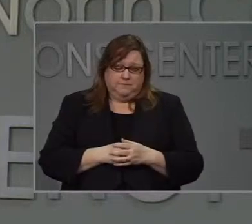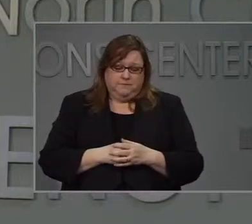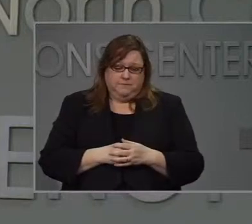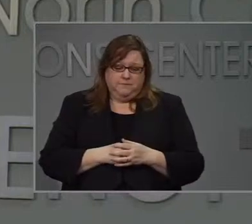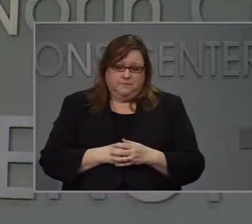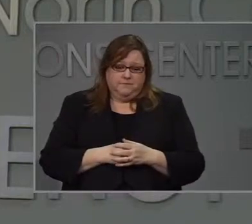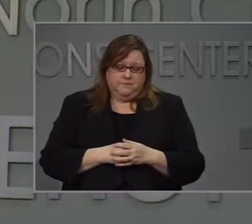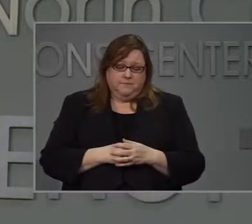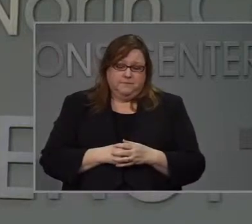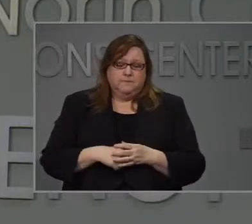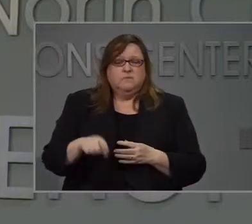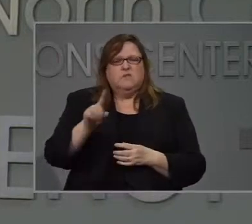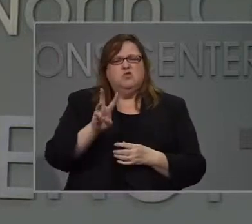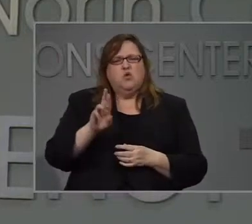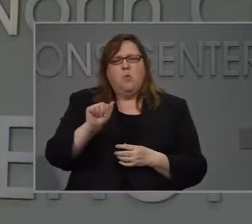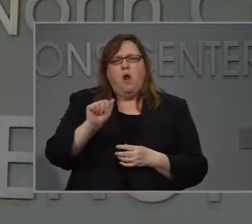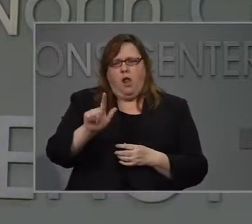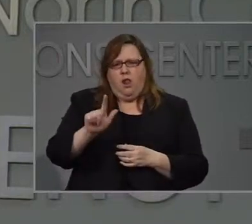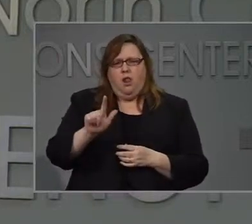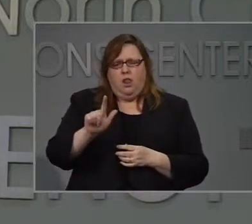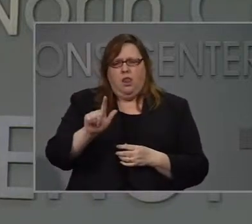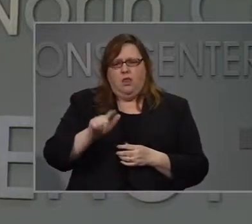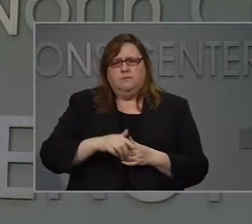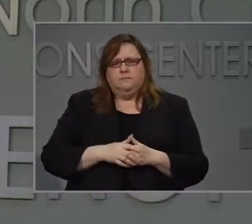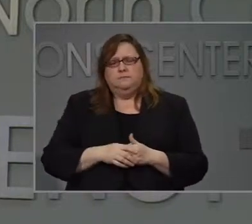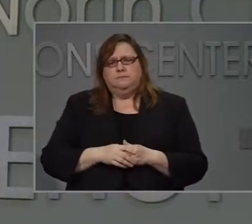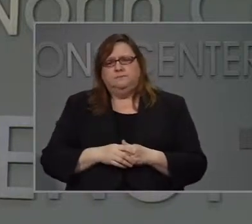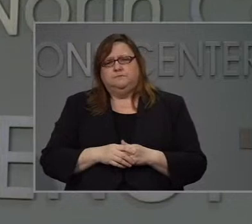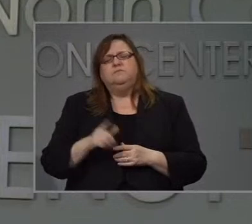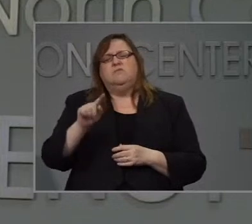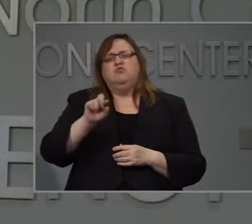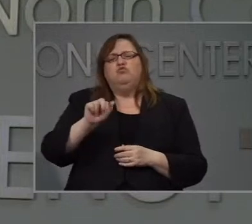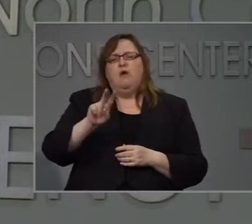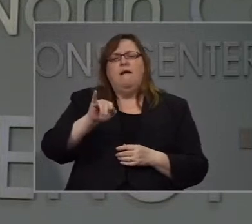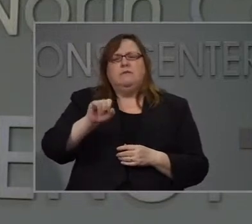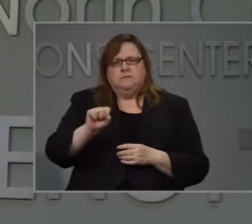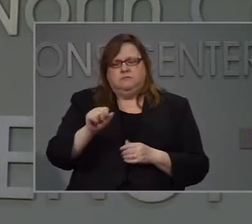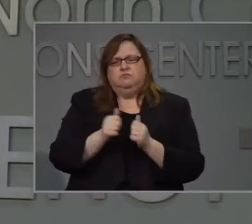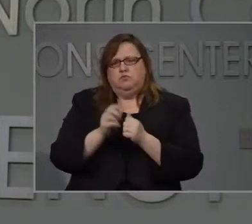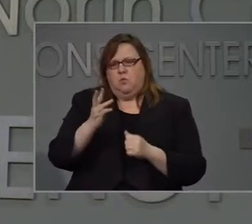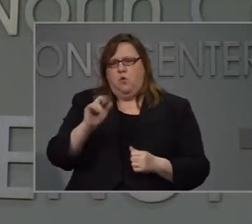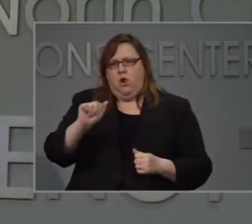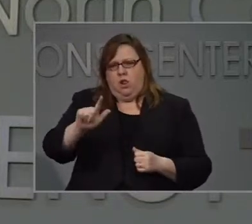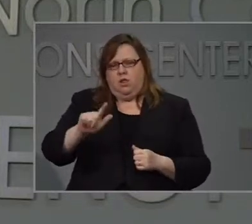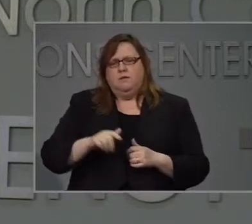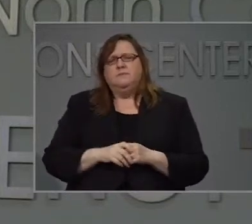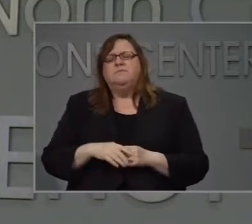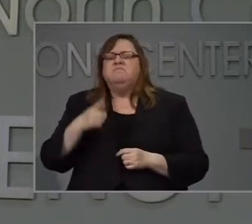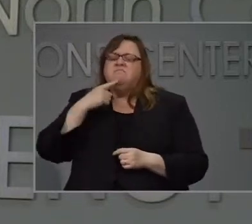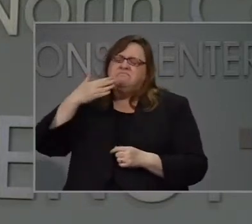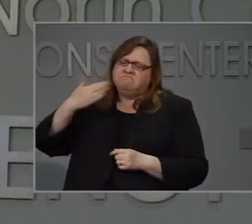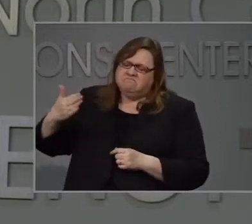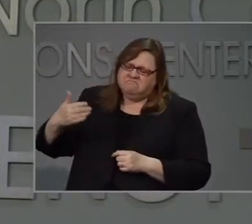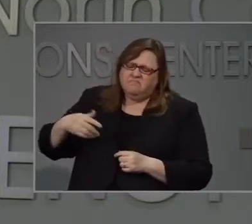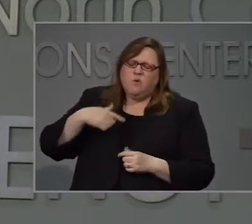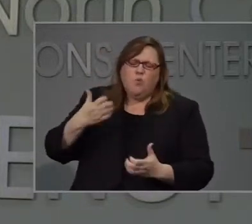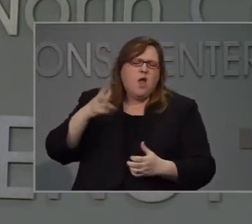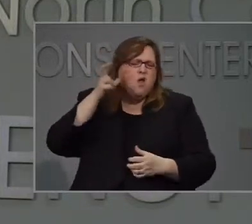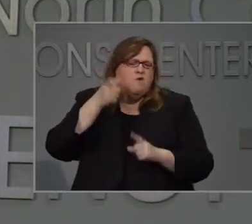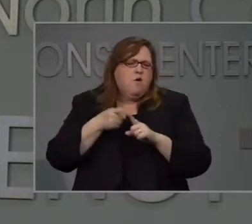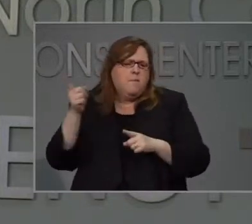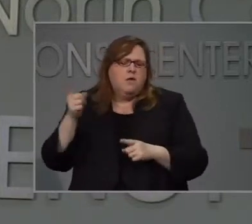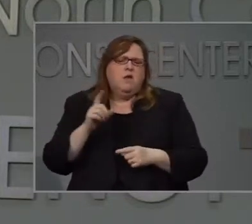Travis Fain, WRAL. Yeah, Travis Fain with WRAL. Thank you. I'd love to hear from Commissioner Ishii